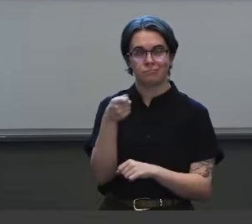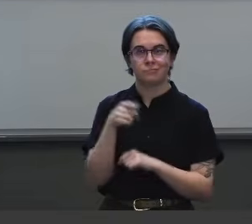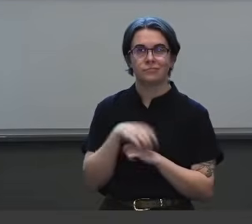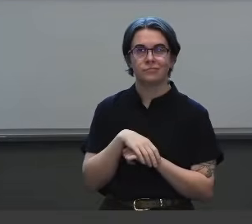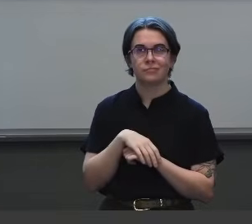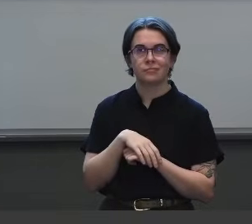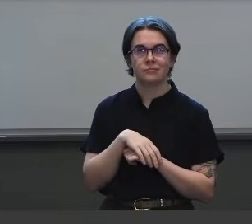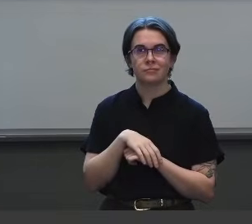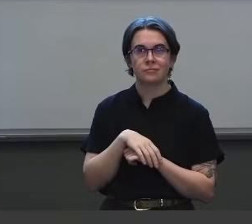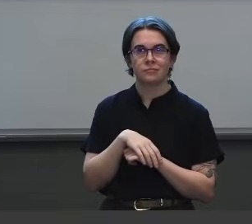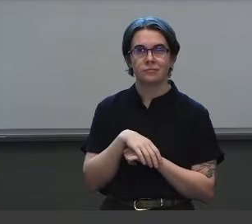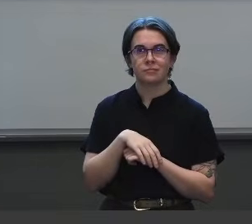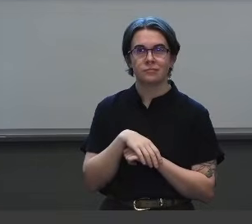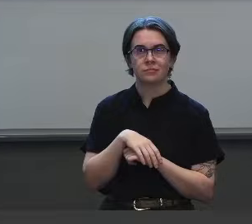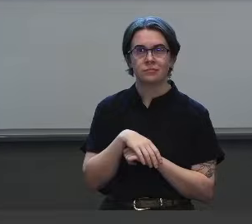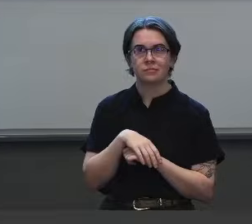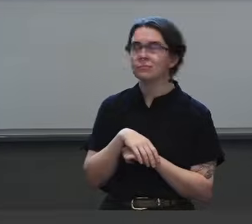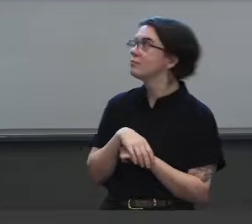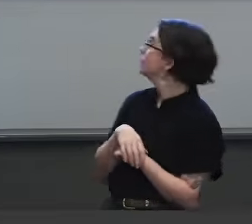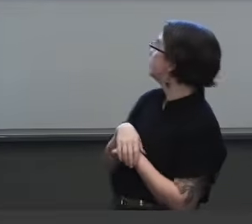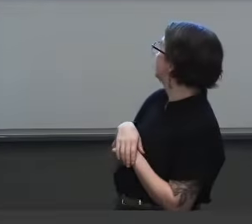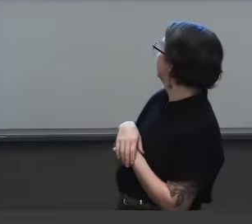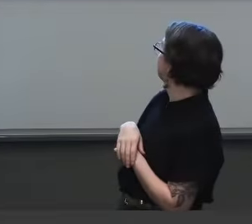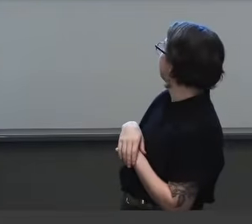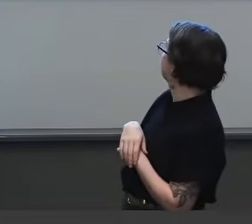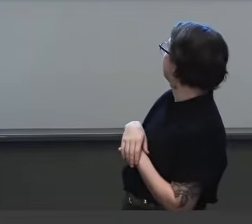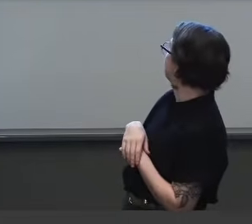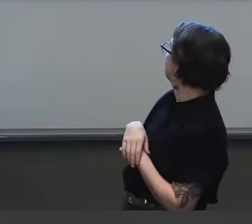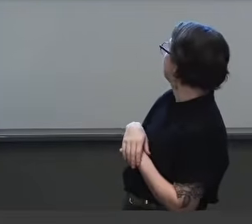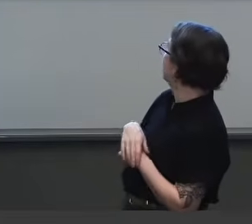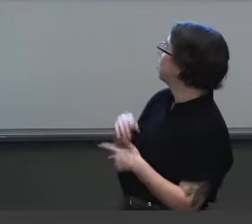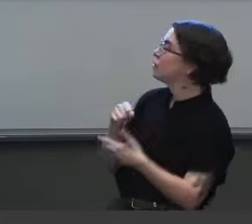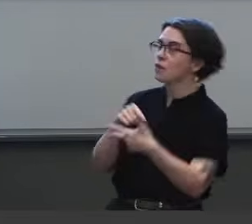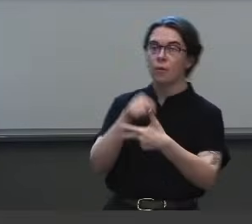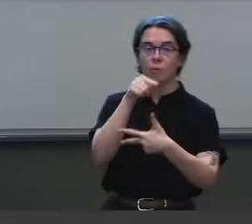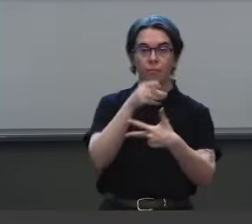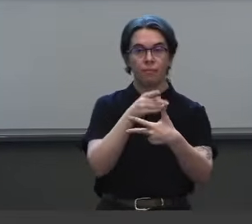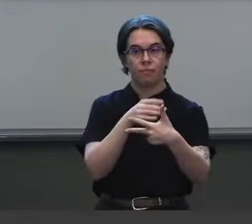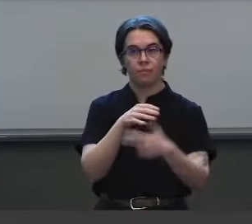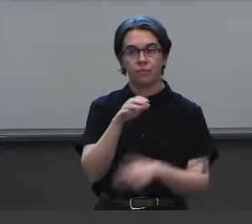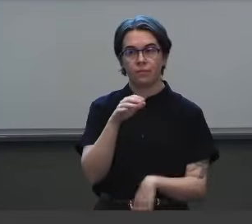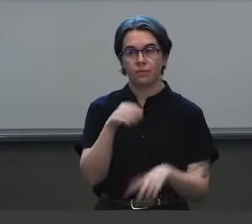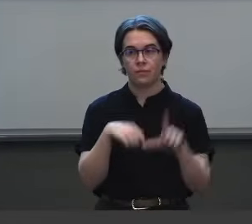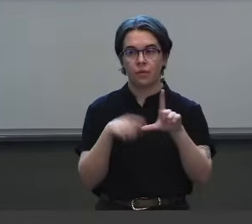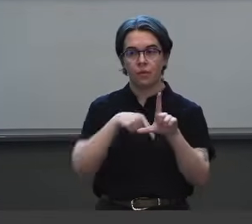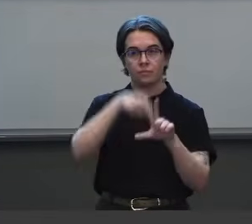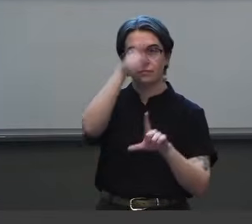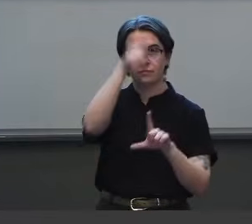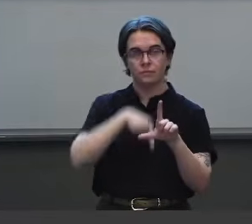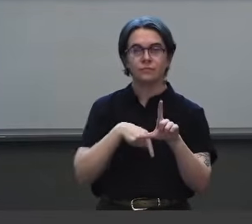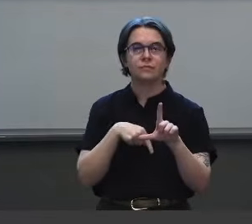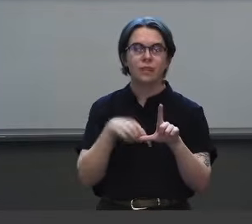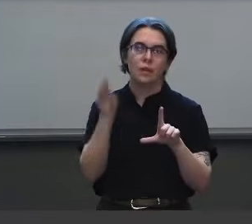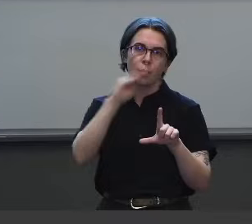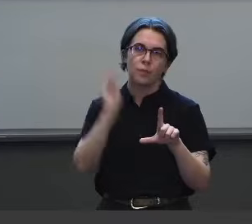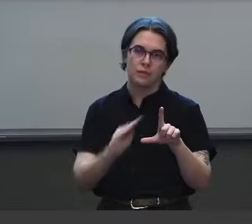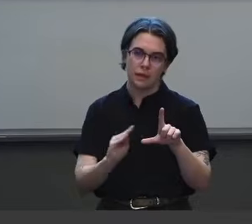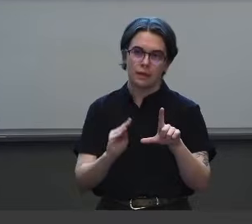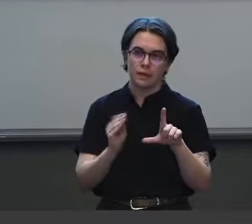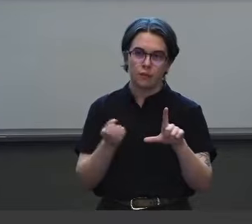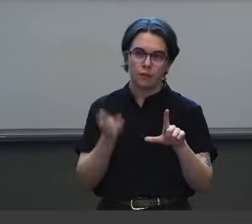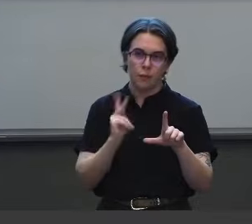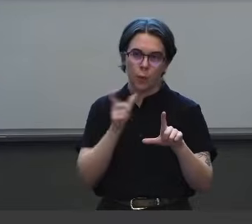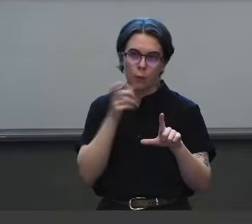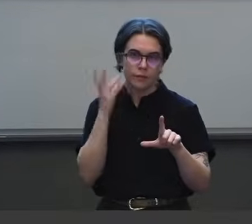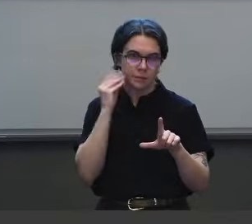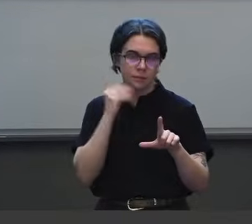pointer. Is that going to work? Yeah, okay. This is percentage of the sample. Okay, so the nature of the sounds. This is another thing.